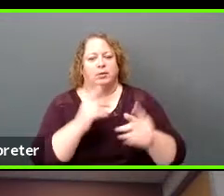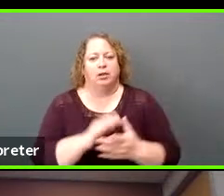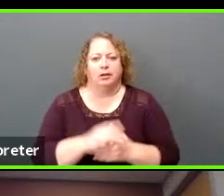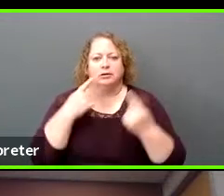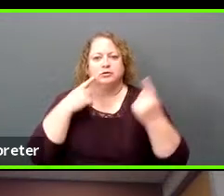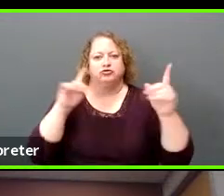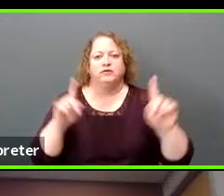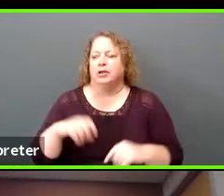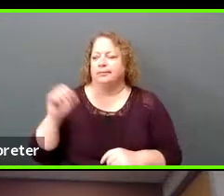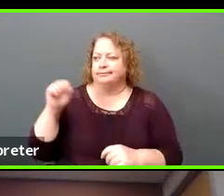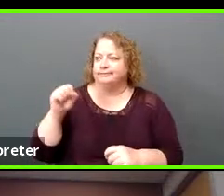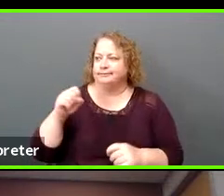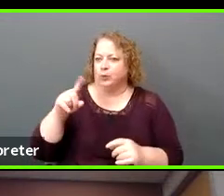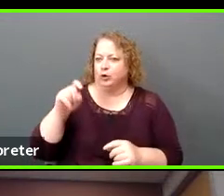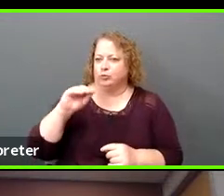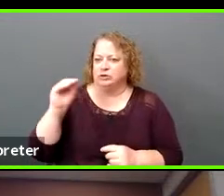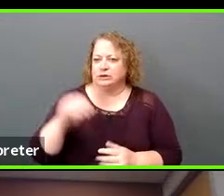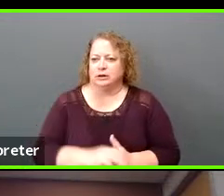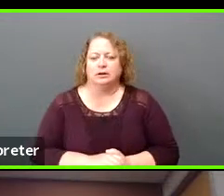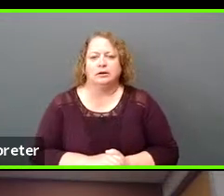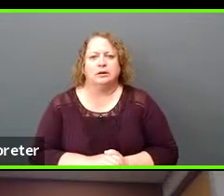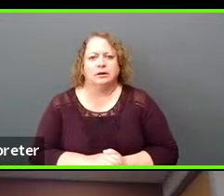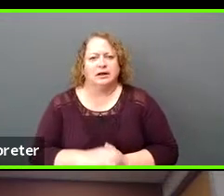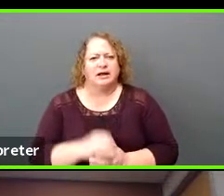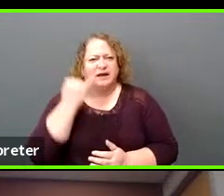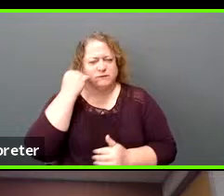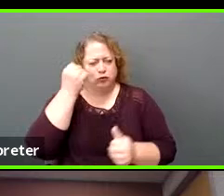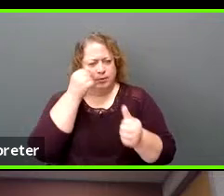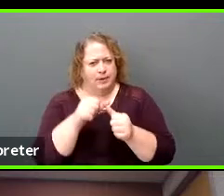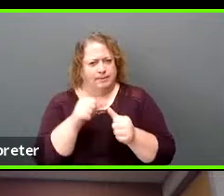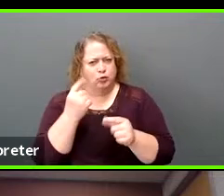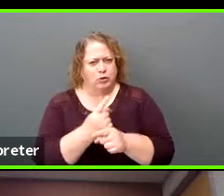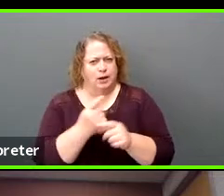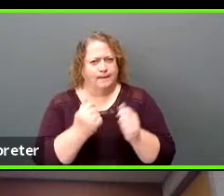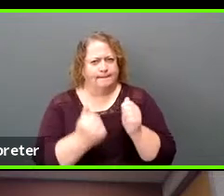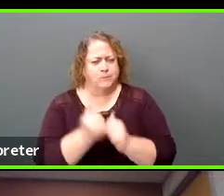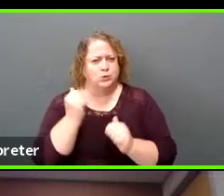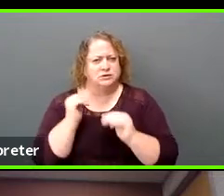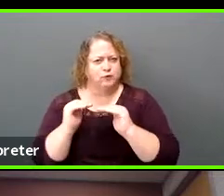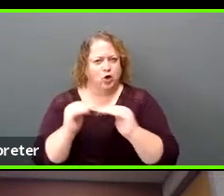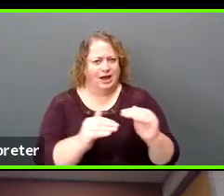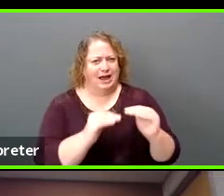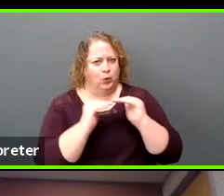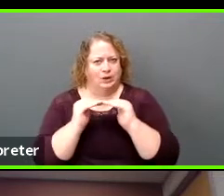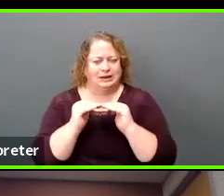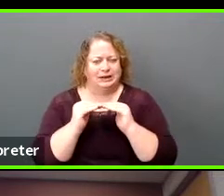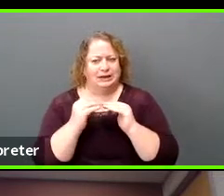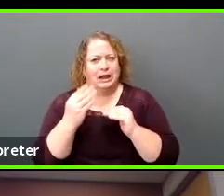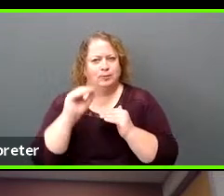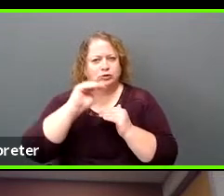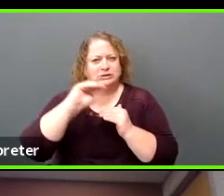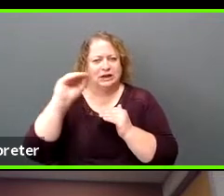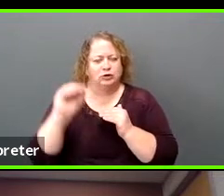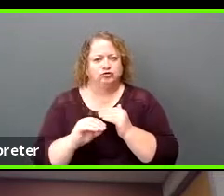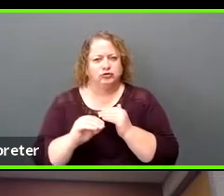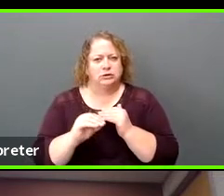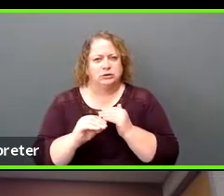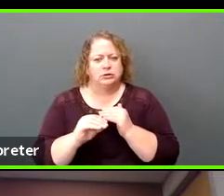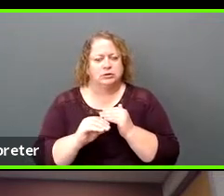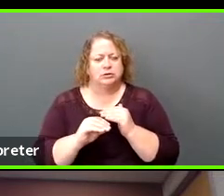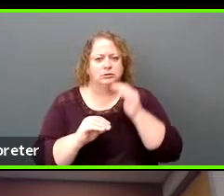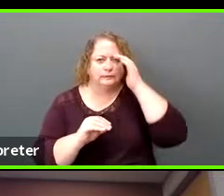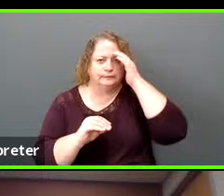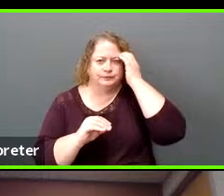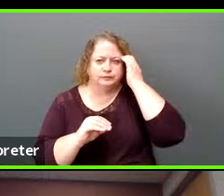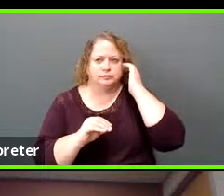100%. I remember most of our equity and our percentages and whatever are based